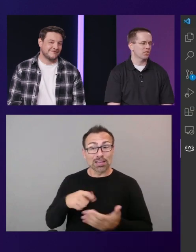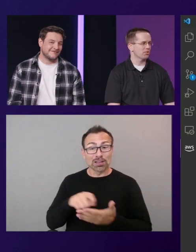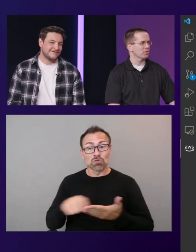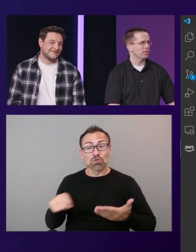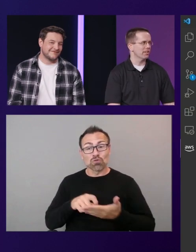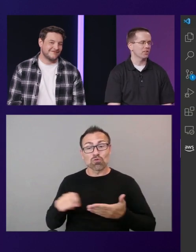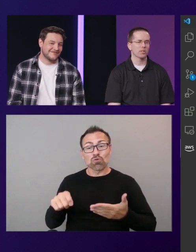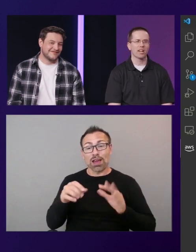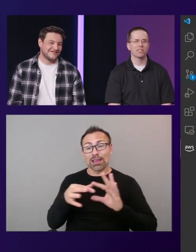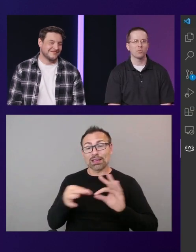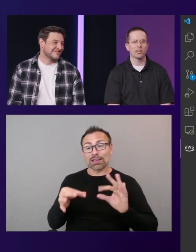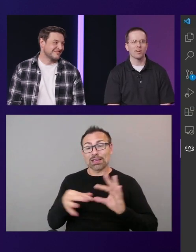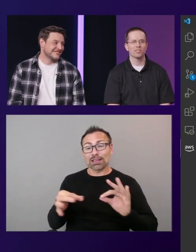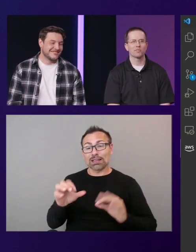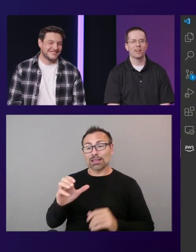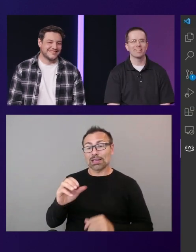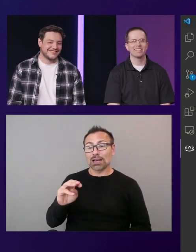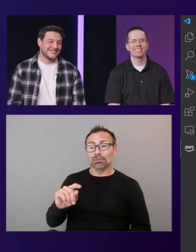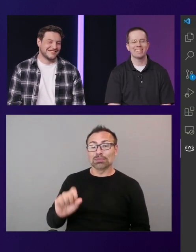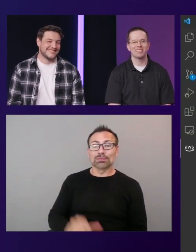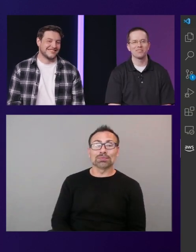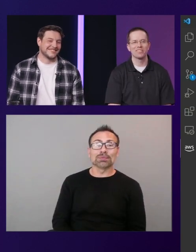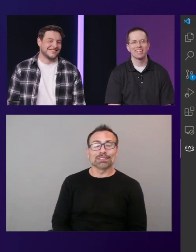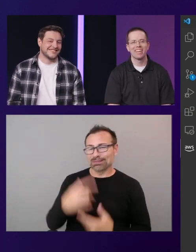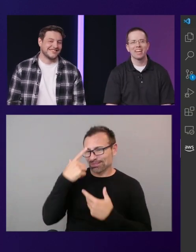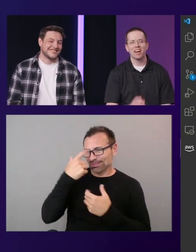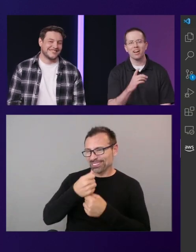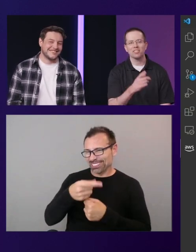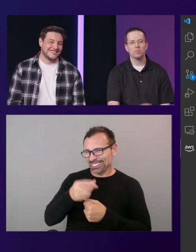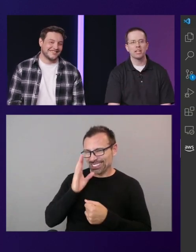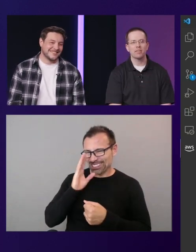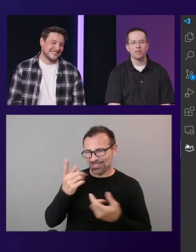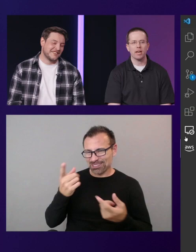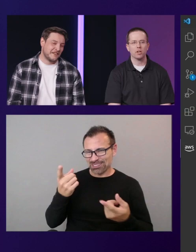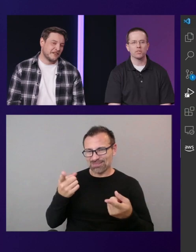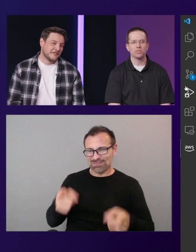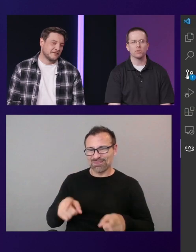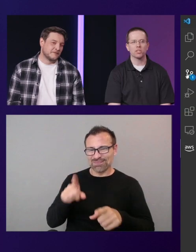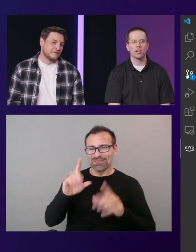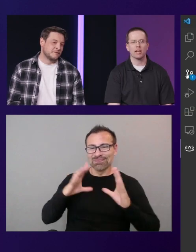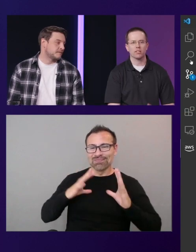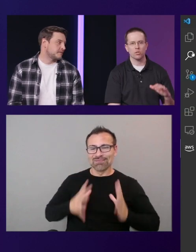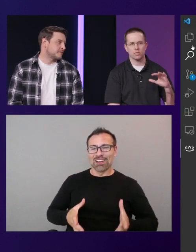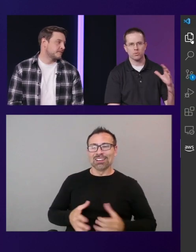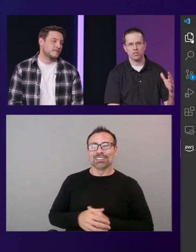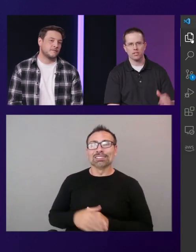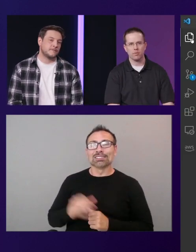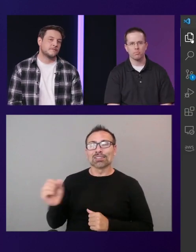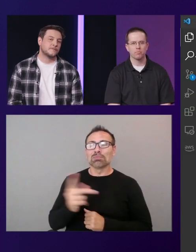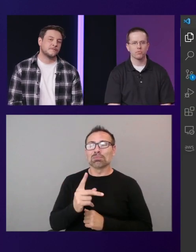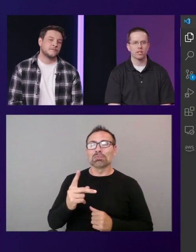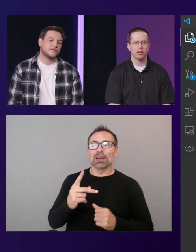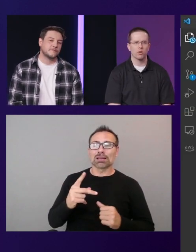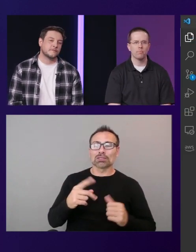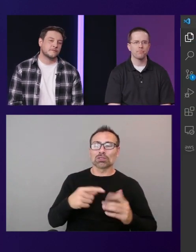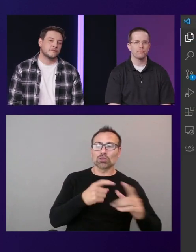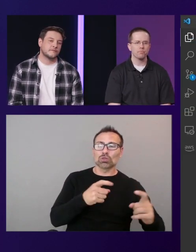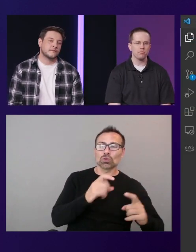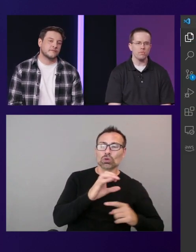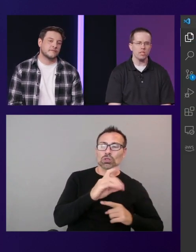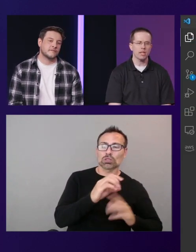So you can trust me here. It'll work out just fine. Yeah. So I'm going to navigate back over to the source code. I got Code Whisperer all set up, ready to